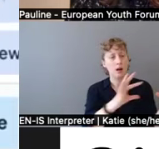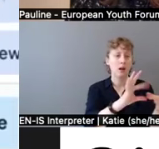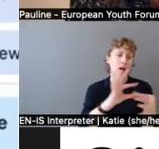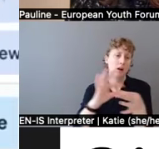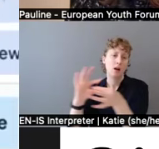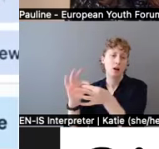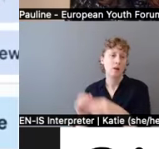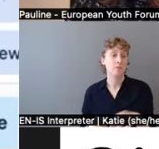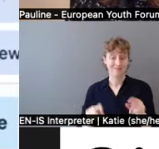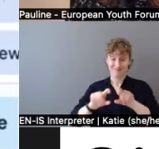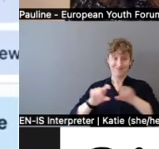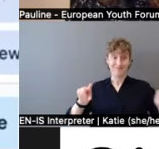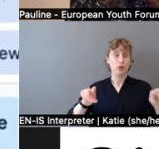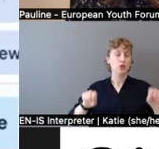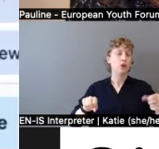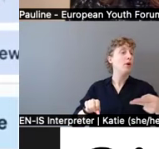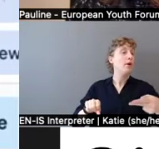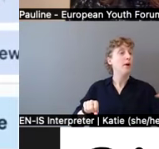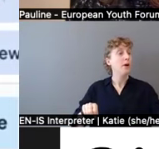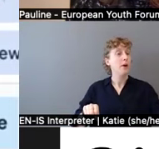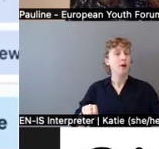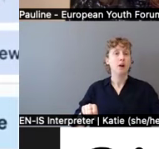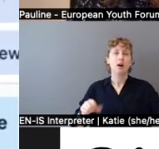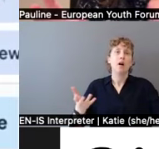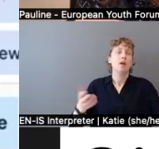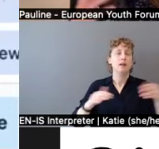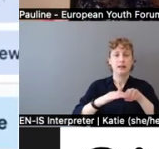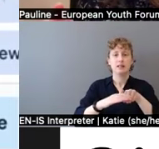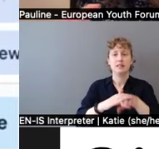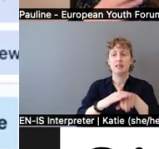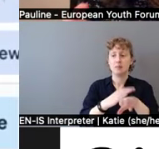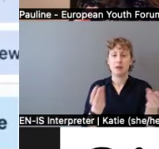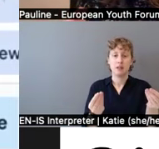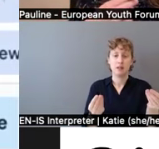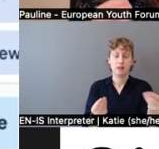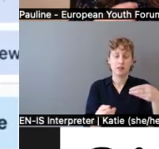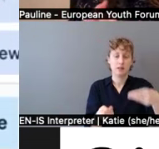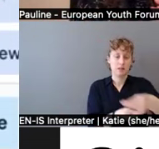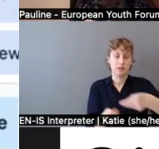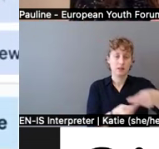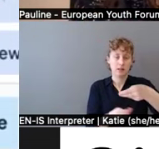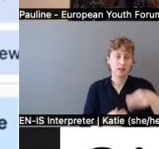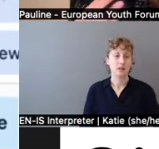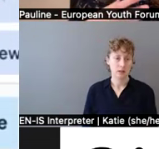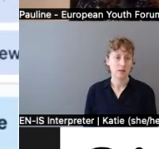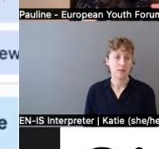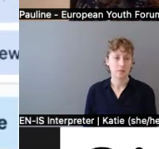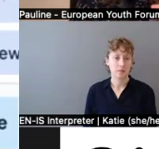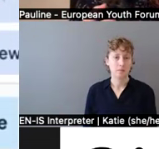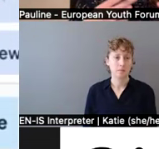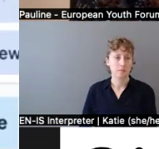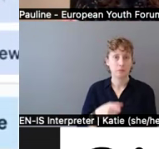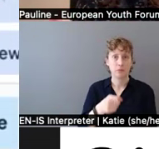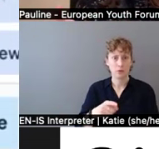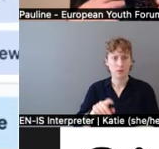called, for example, accessibility budget. It doesn't necessarily have to be that specific if you don't know how this will be used yet, because this will